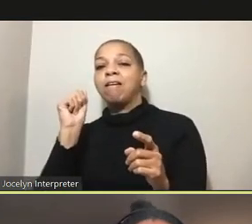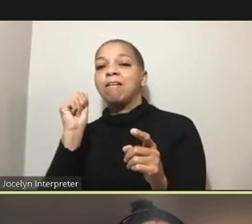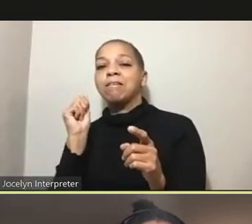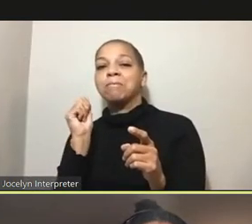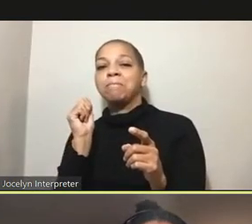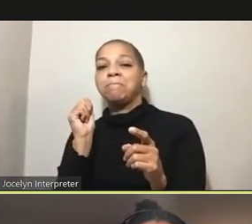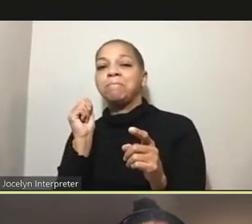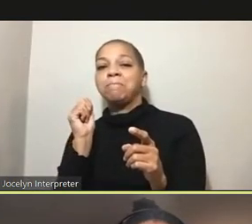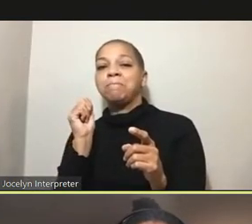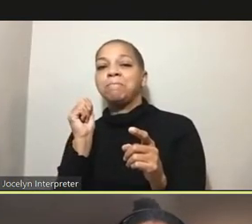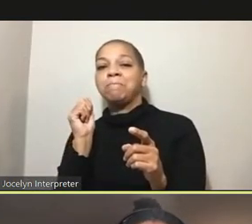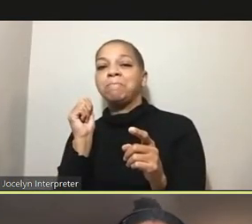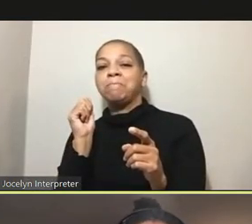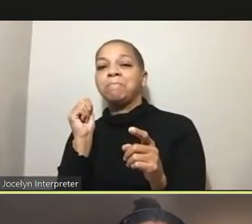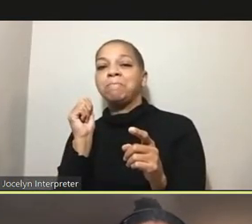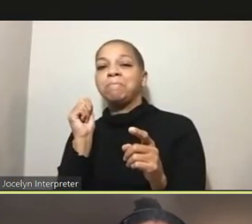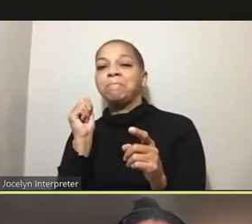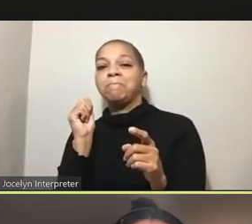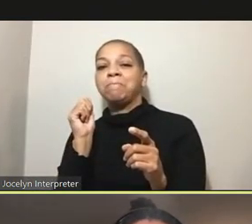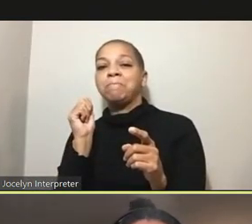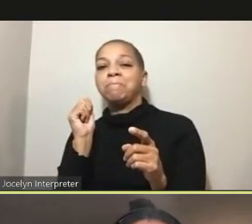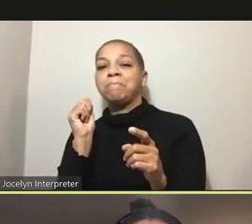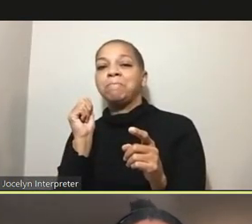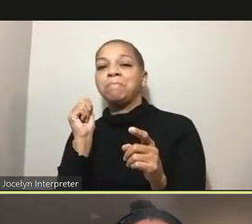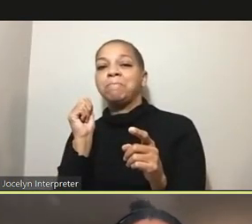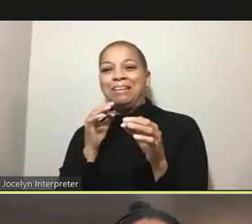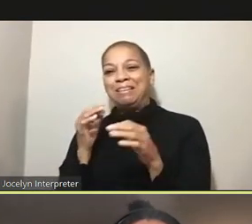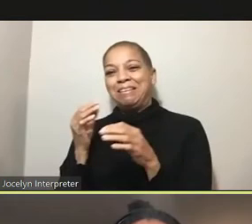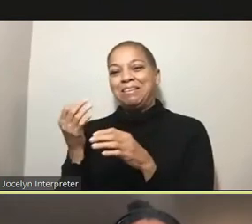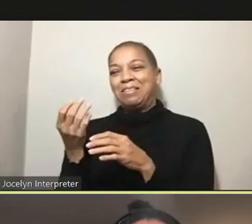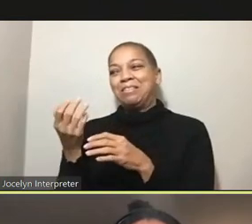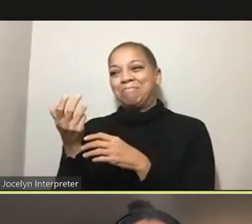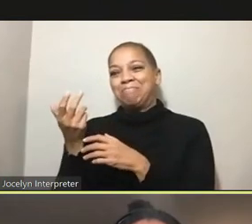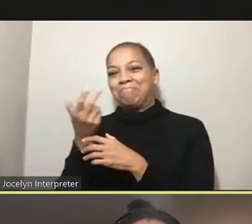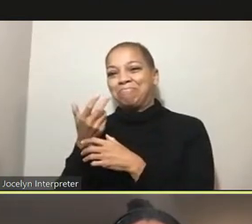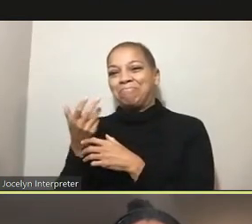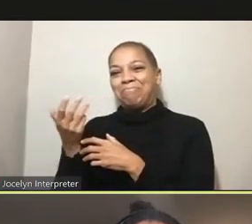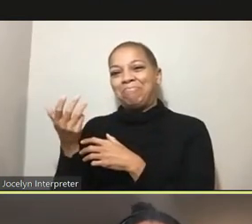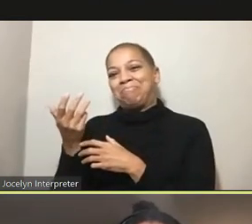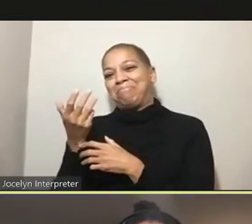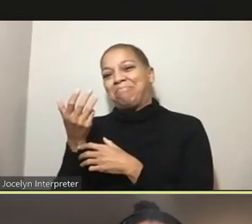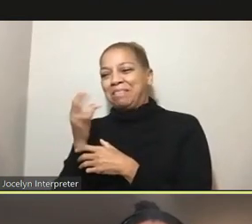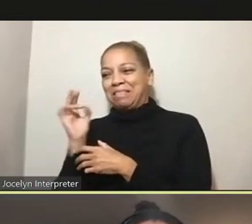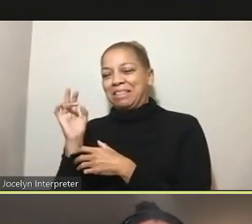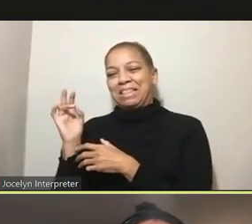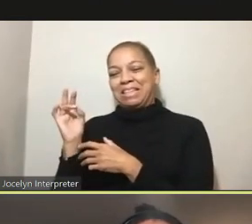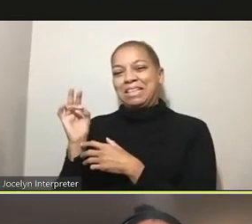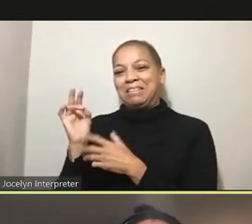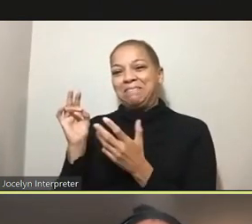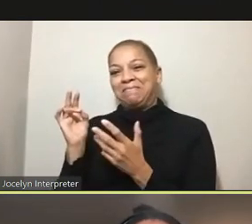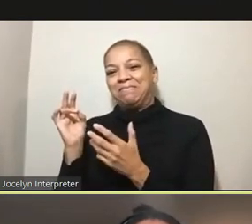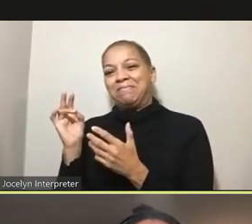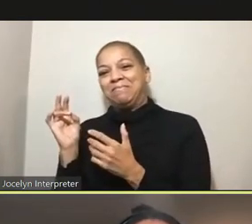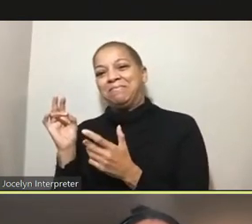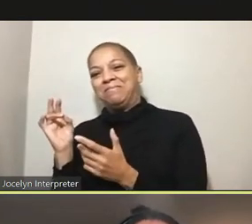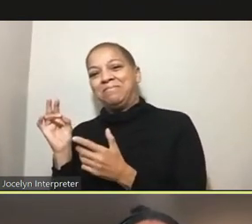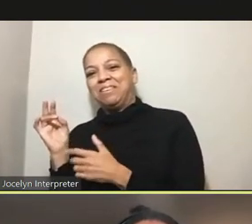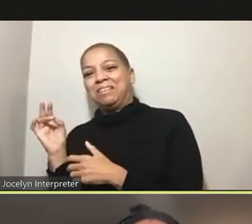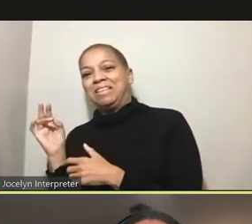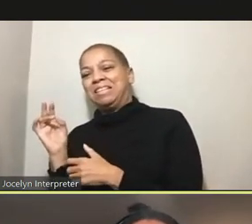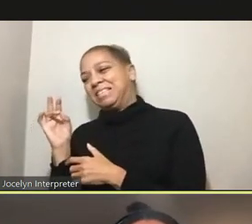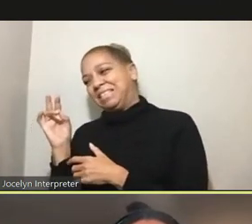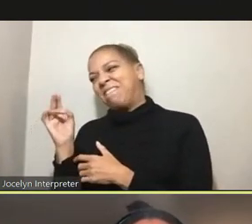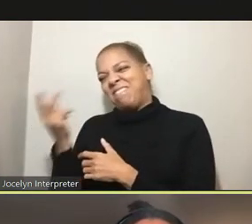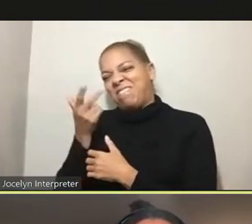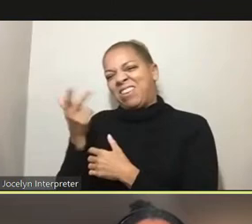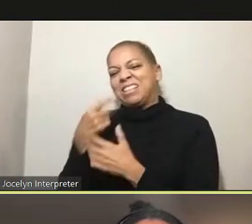I'm talking as if we're just talking to each other, because I'm talking in my, like, the way I would be speaking. Just listening to